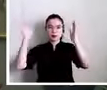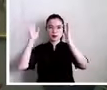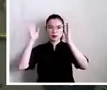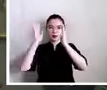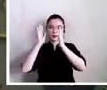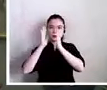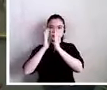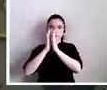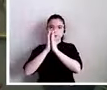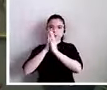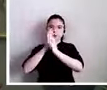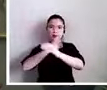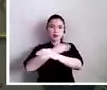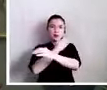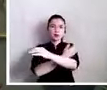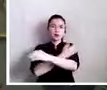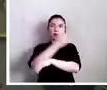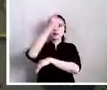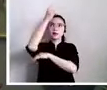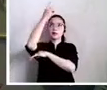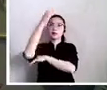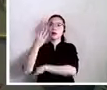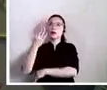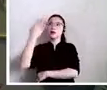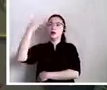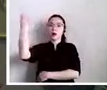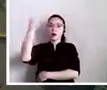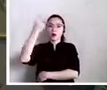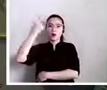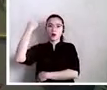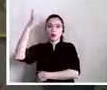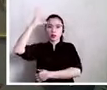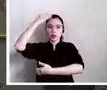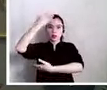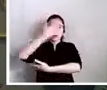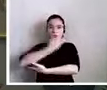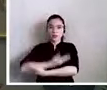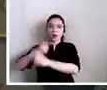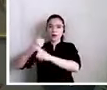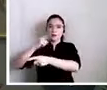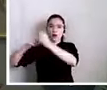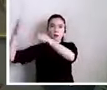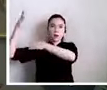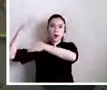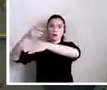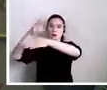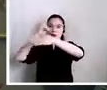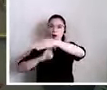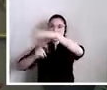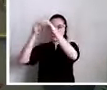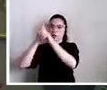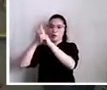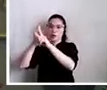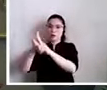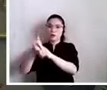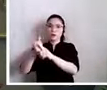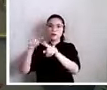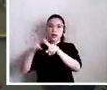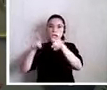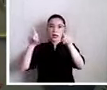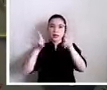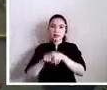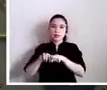Almighty God, your only Son, begotten from all ages, humbled himself as a child in Nazareth and became subject